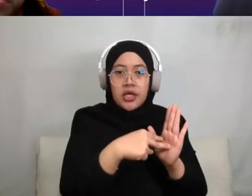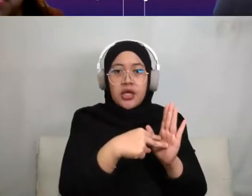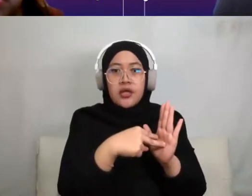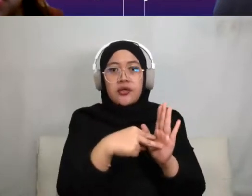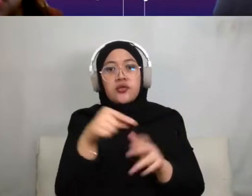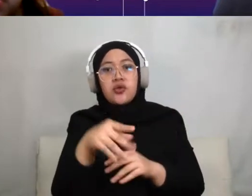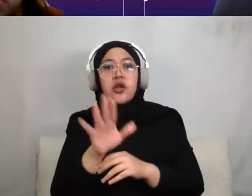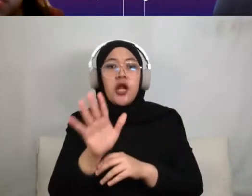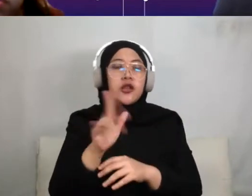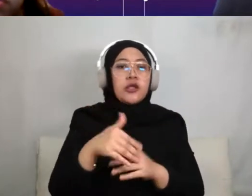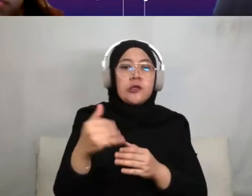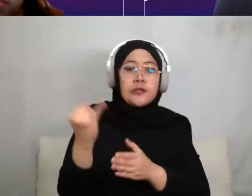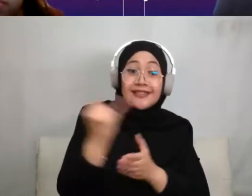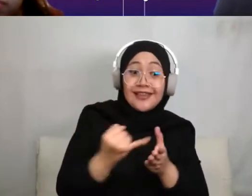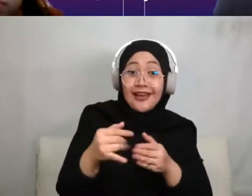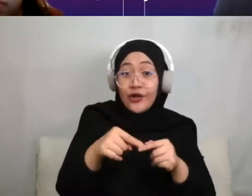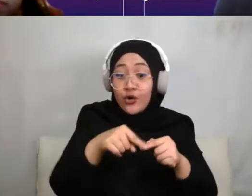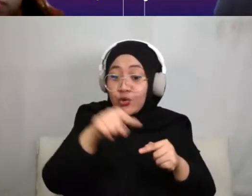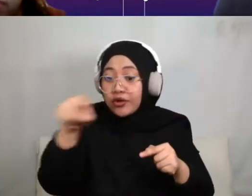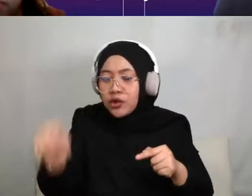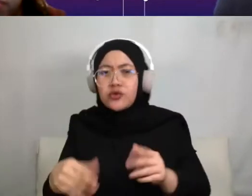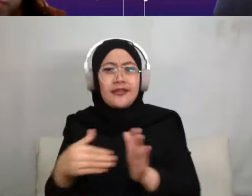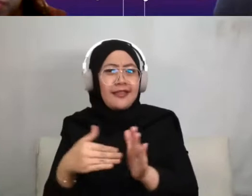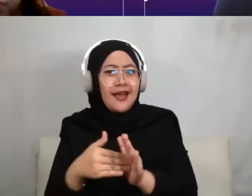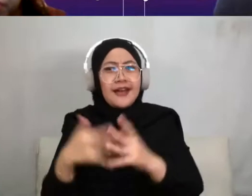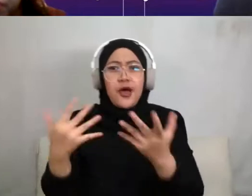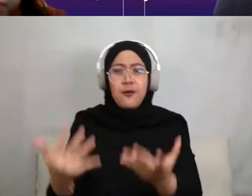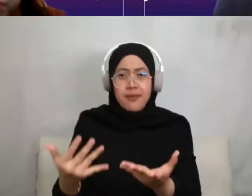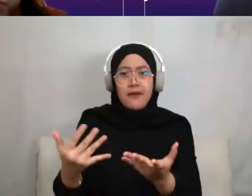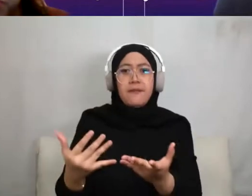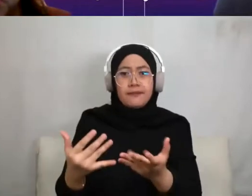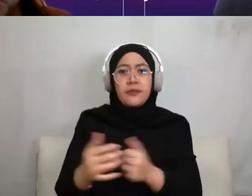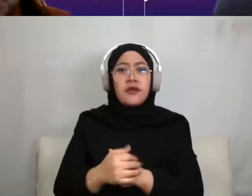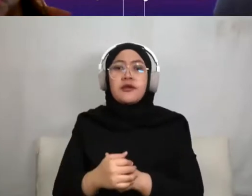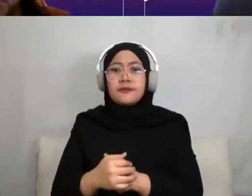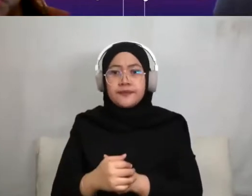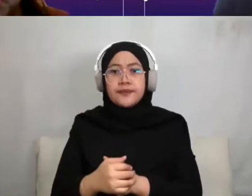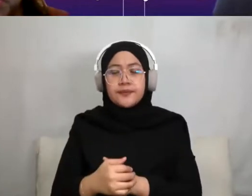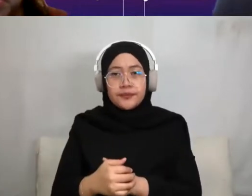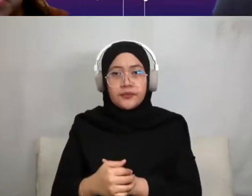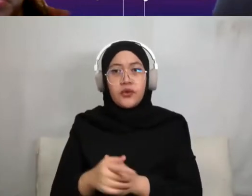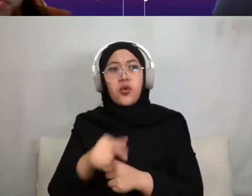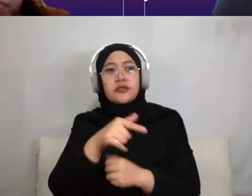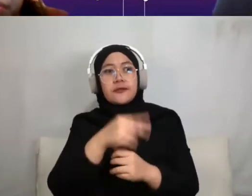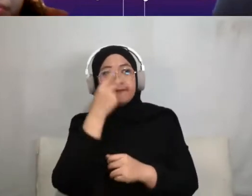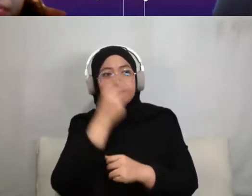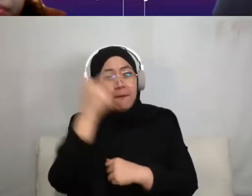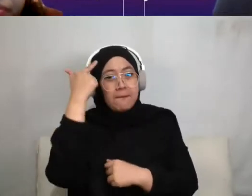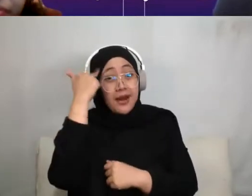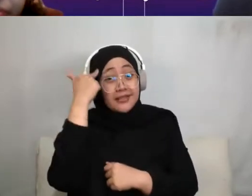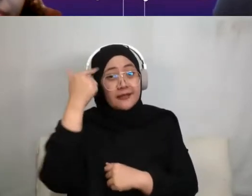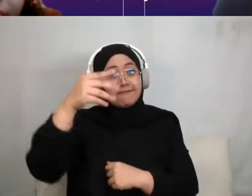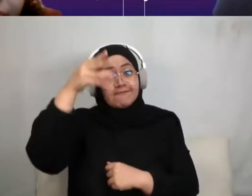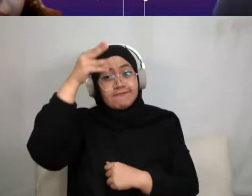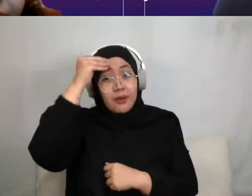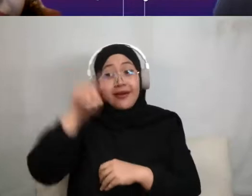in the real-time operations? They can witness that, they can see, learn, understand, and then implement in it. Indonesia also.